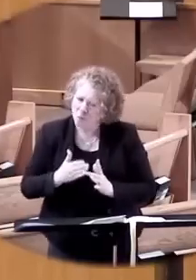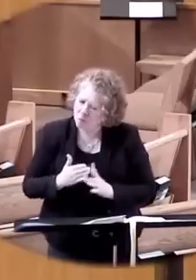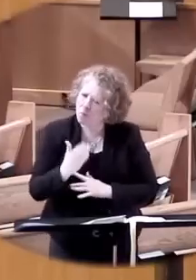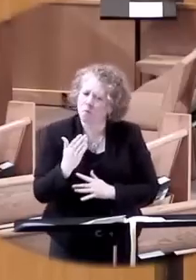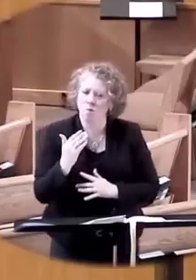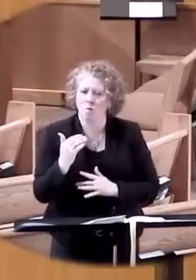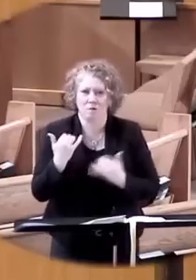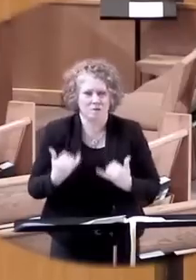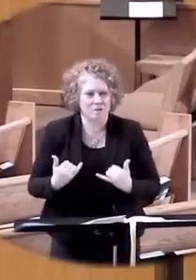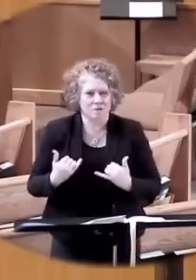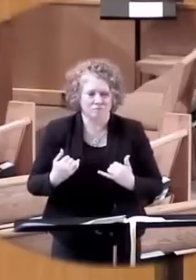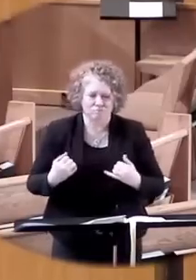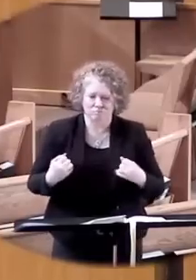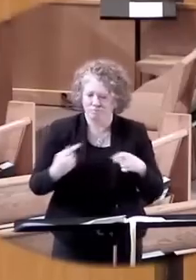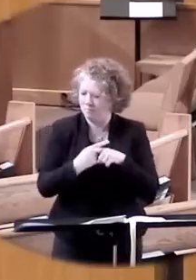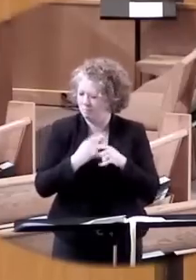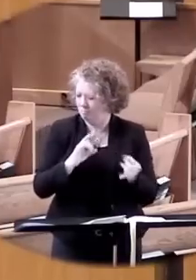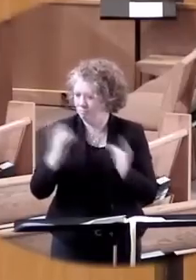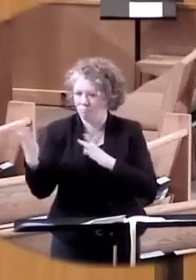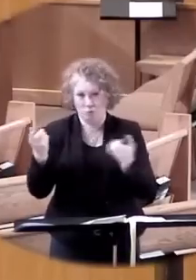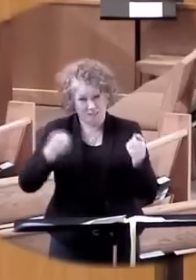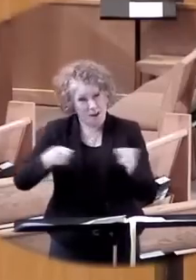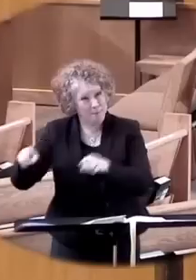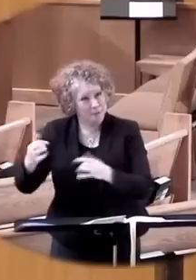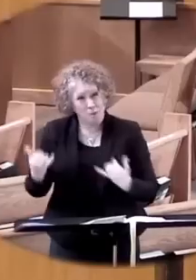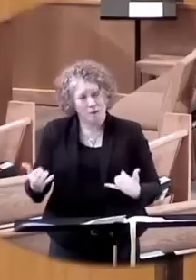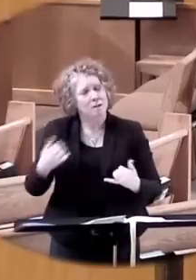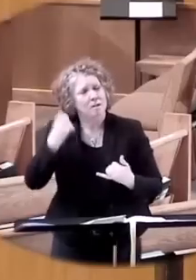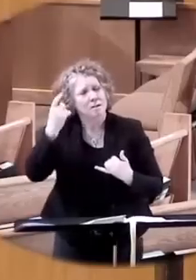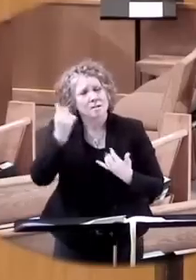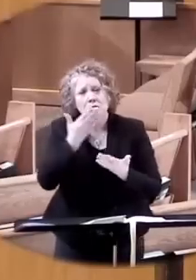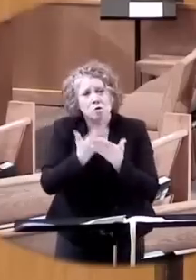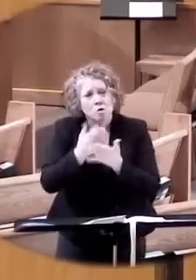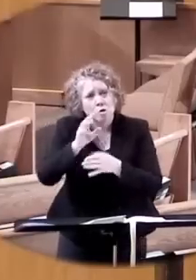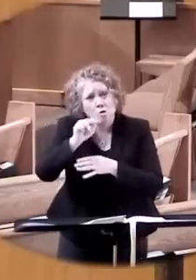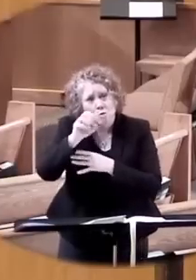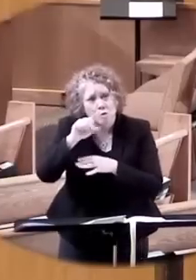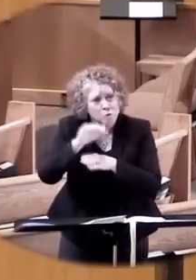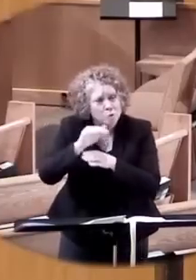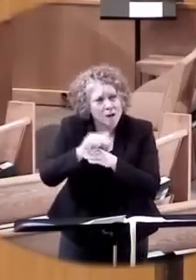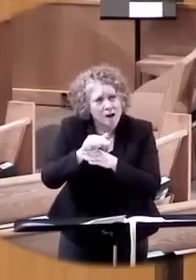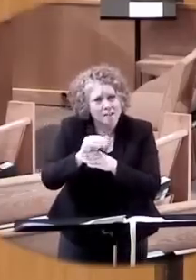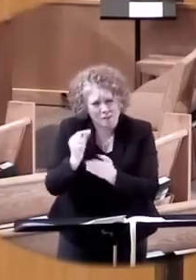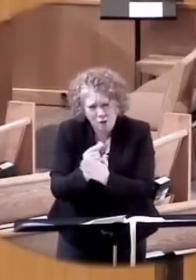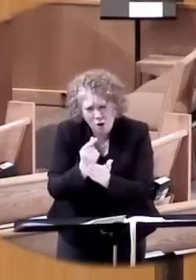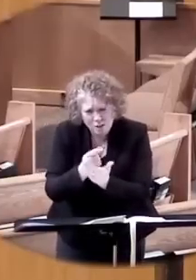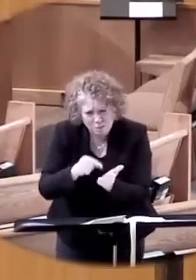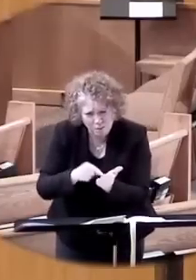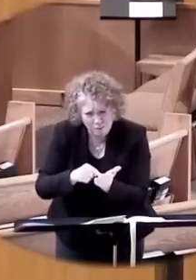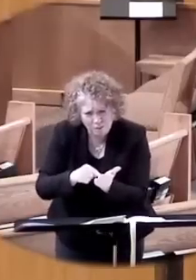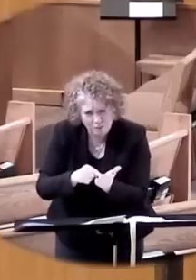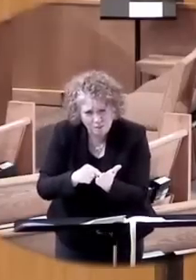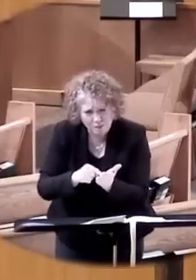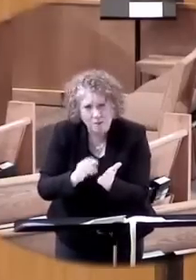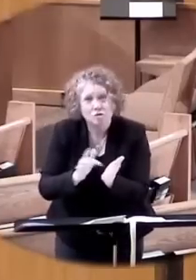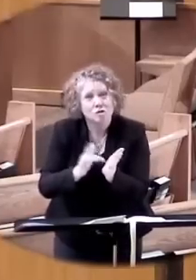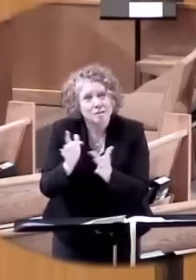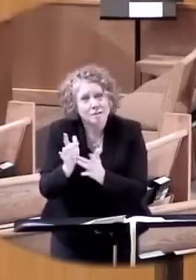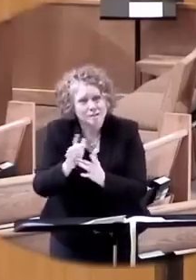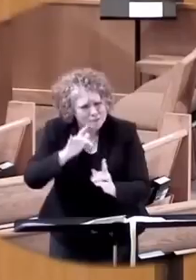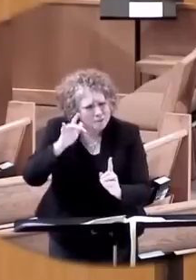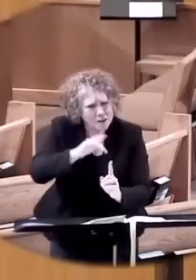tonight, the gospel, is the passage of Jesus healing the man blind from birth.